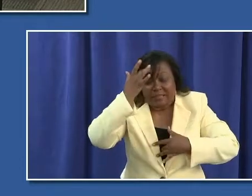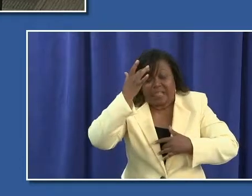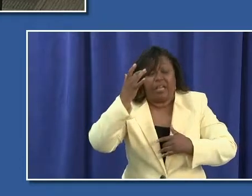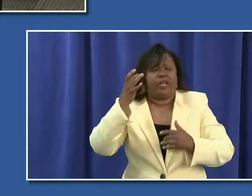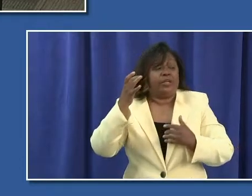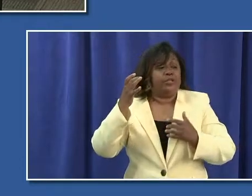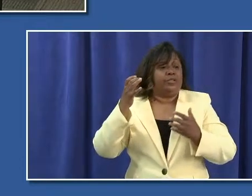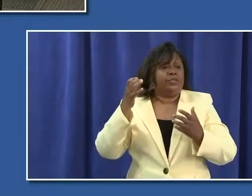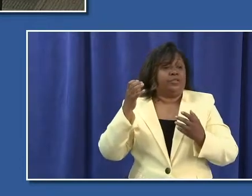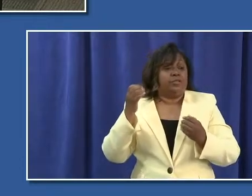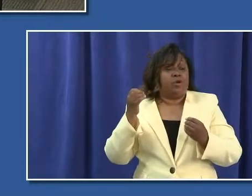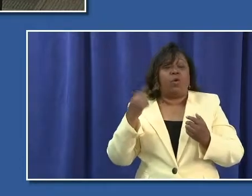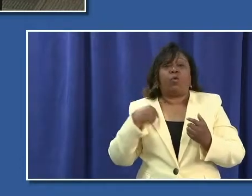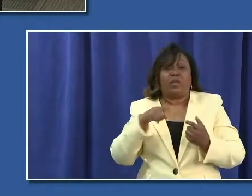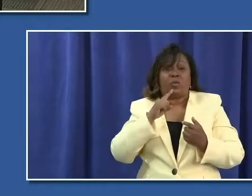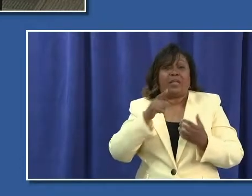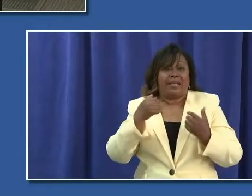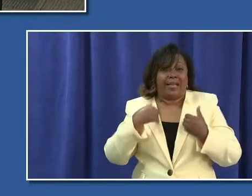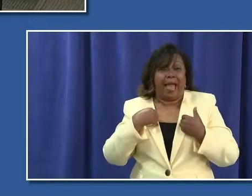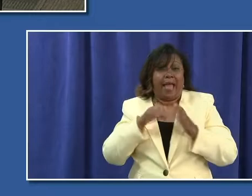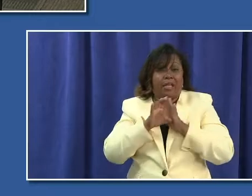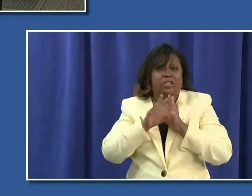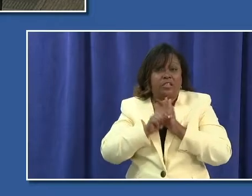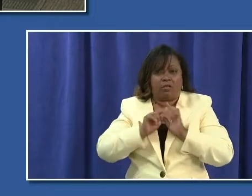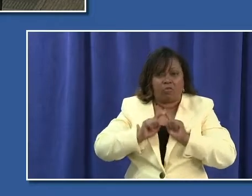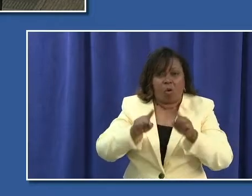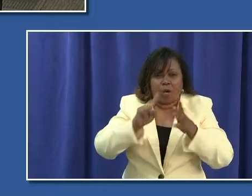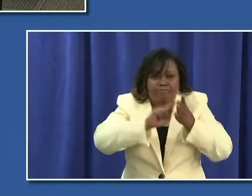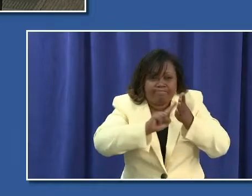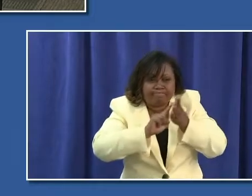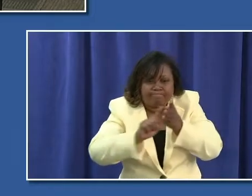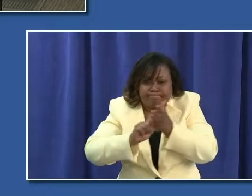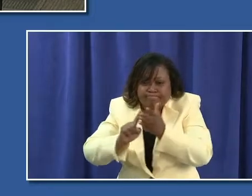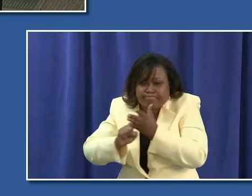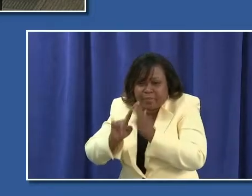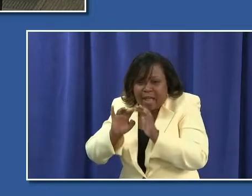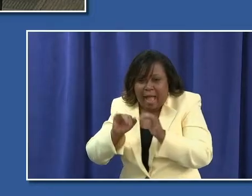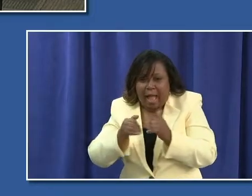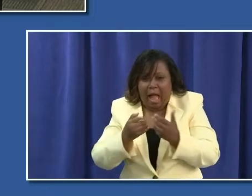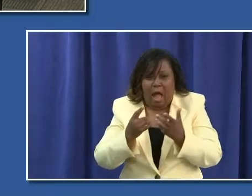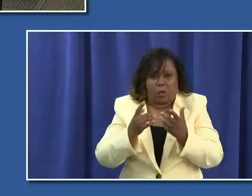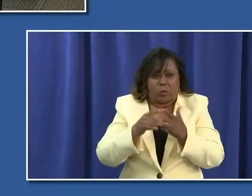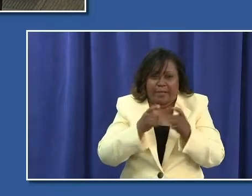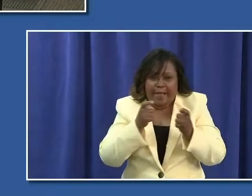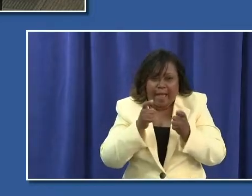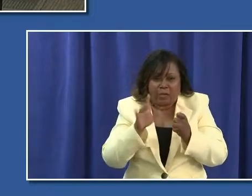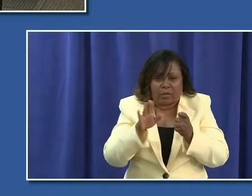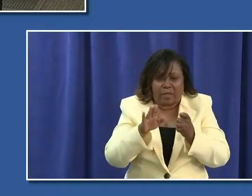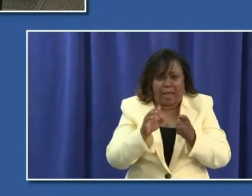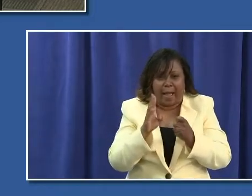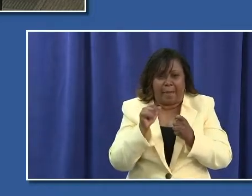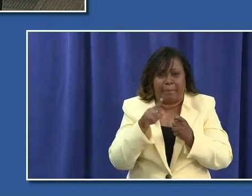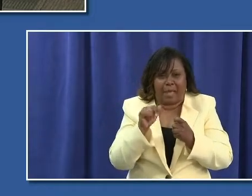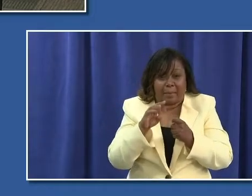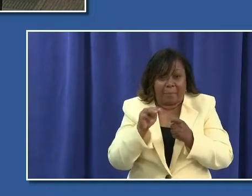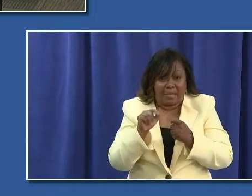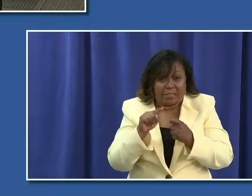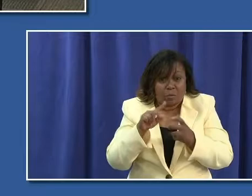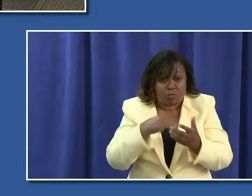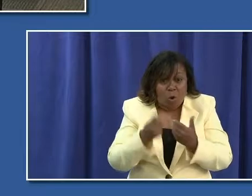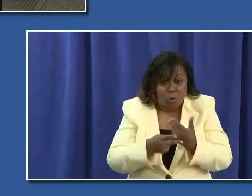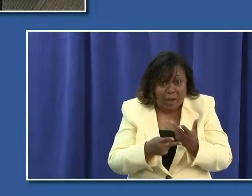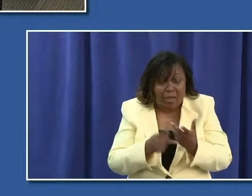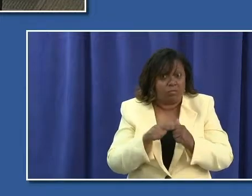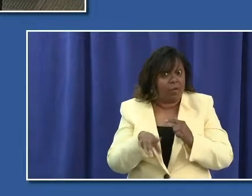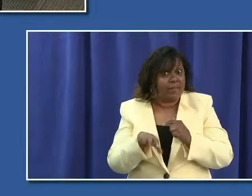So we actually had the consultant go out and critique how we handled our abatement program. And